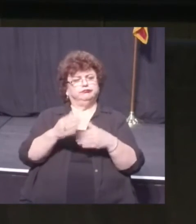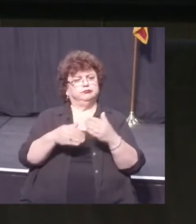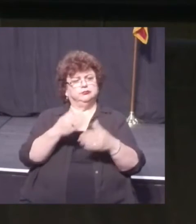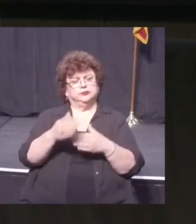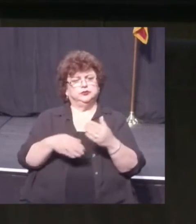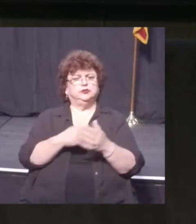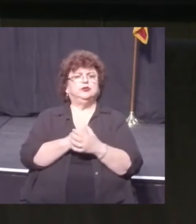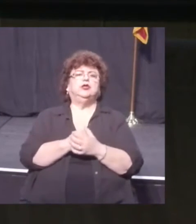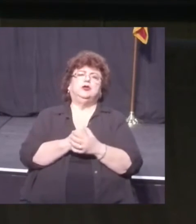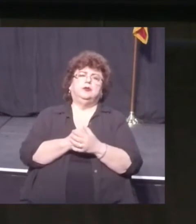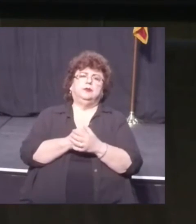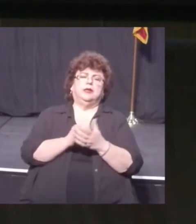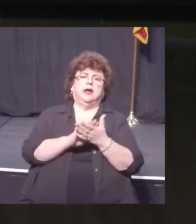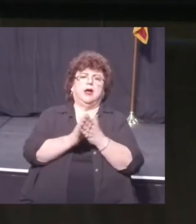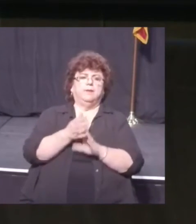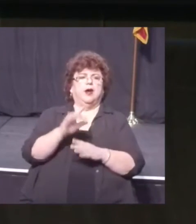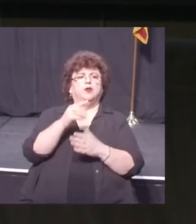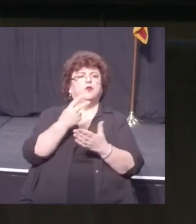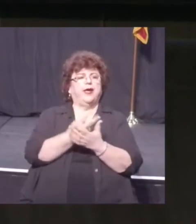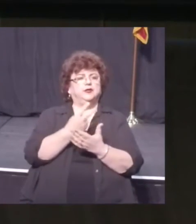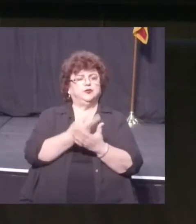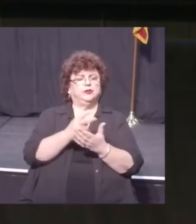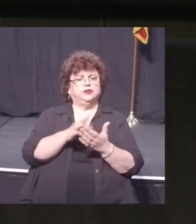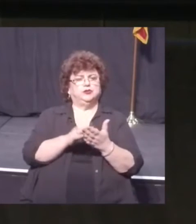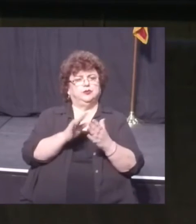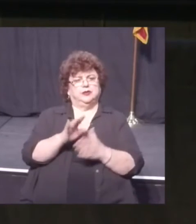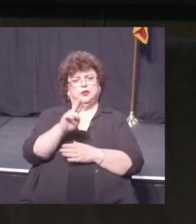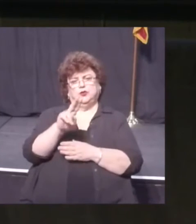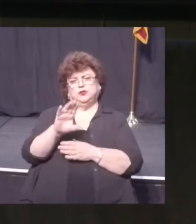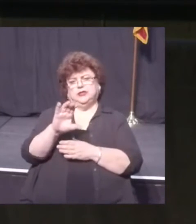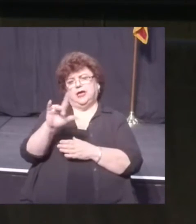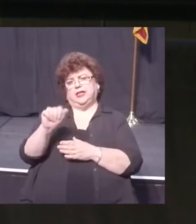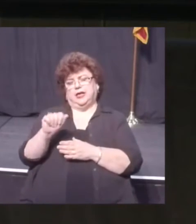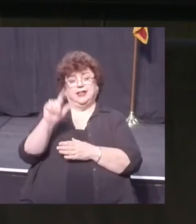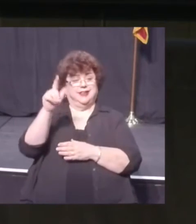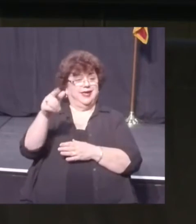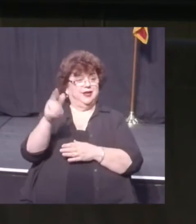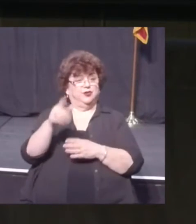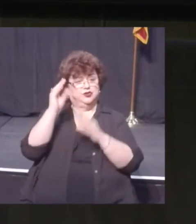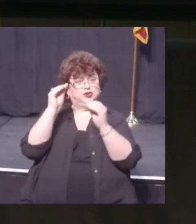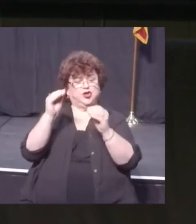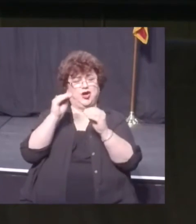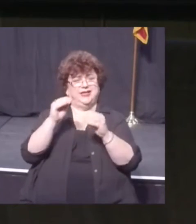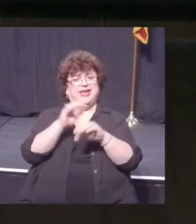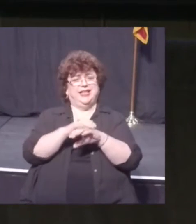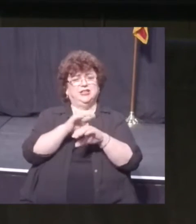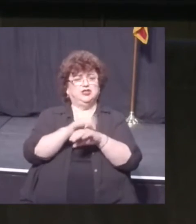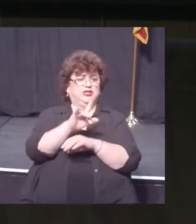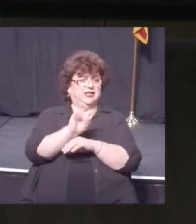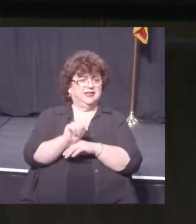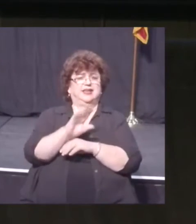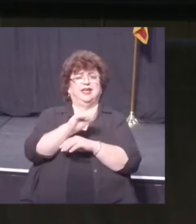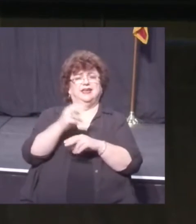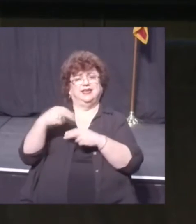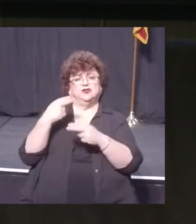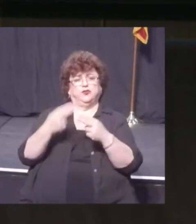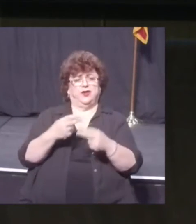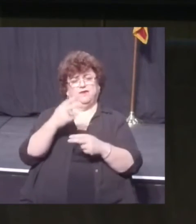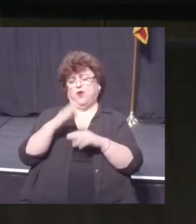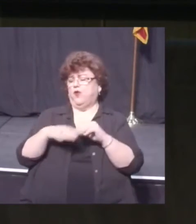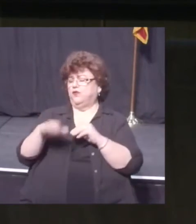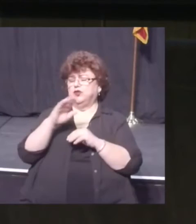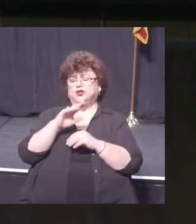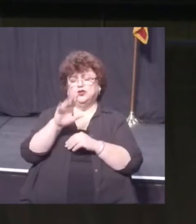undergraduate and graduate student at UCLA. Later, she taught English literature and history for over